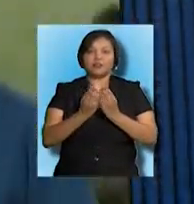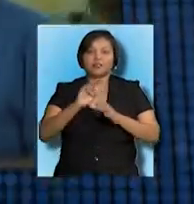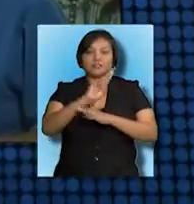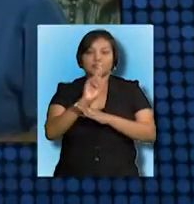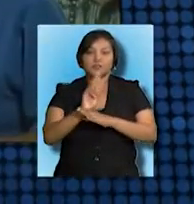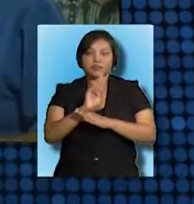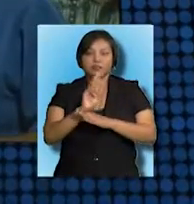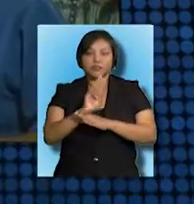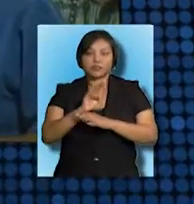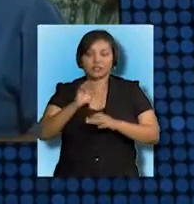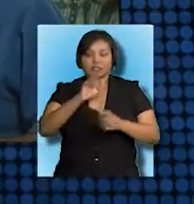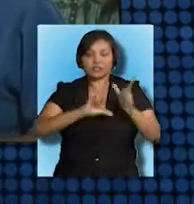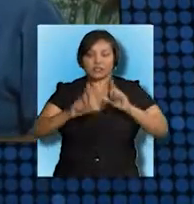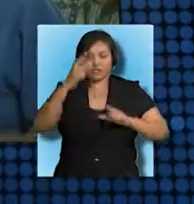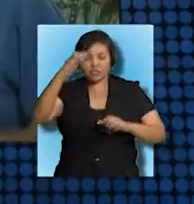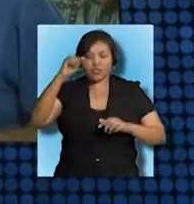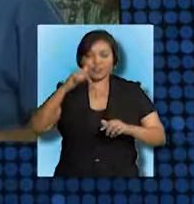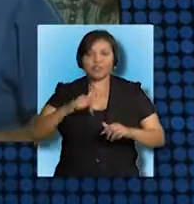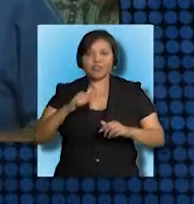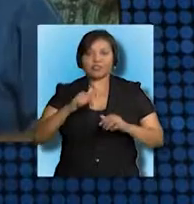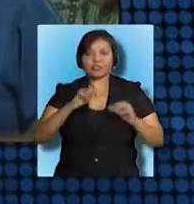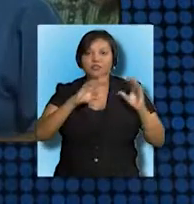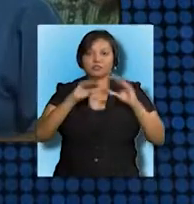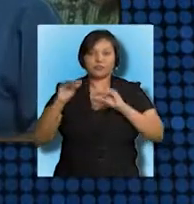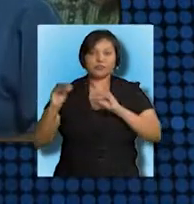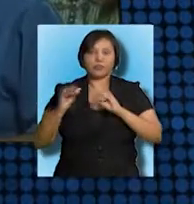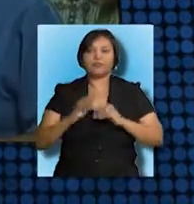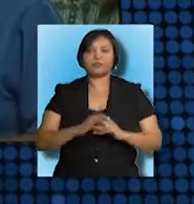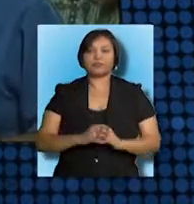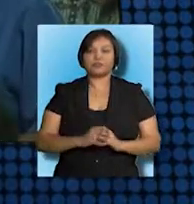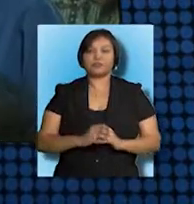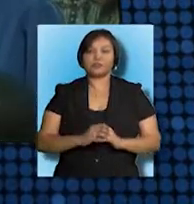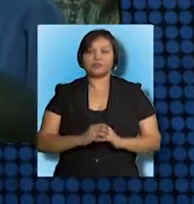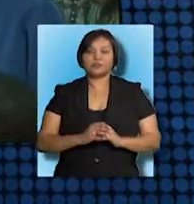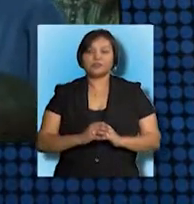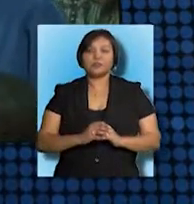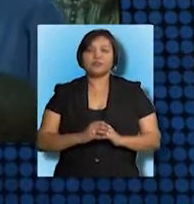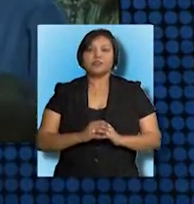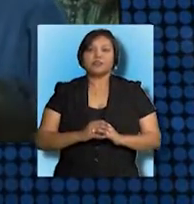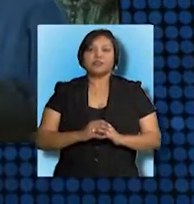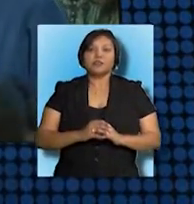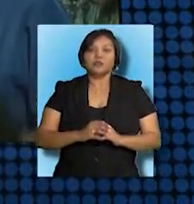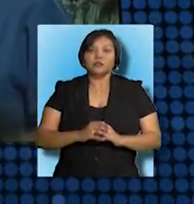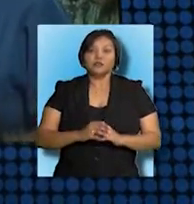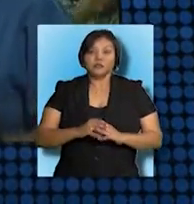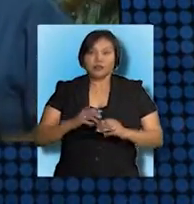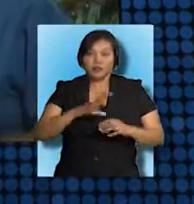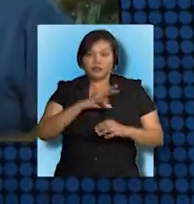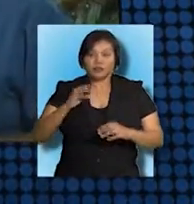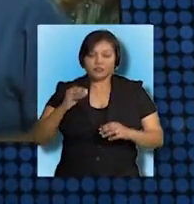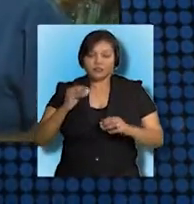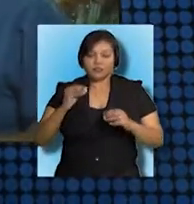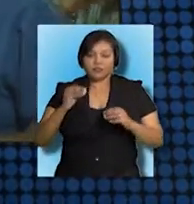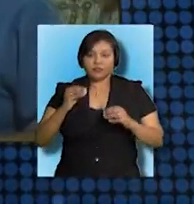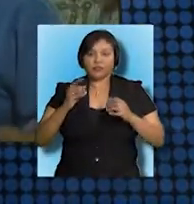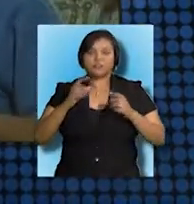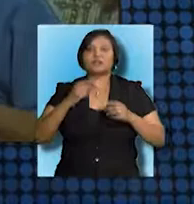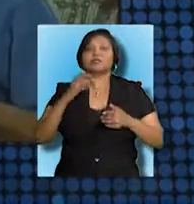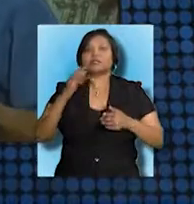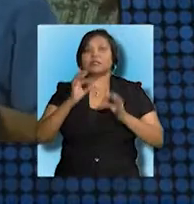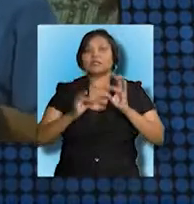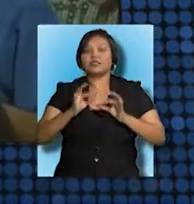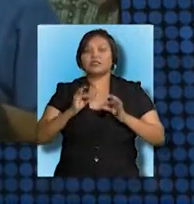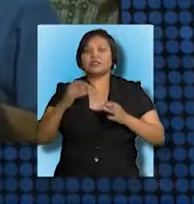one company that has audience share that is somewhere between 40 and 50%. And the question is, should they